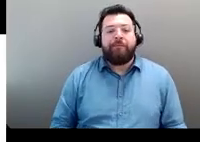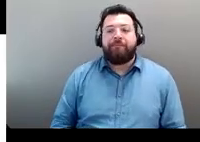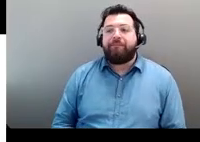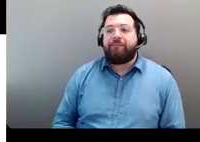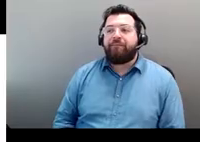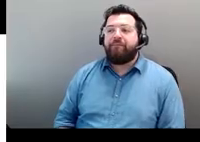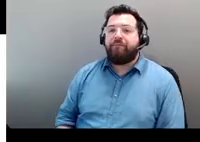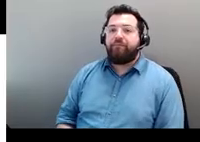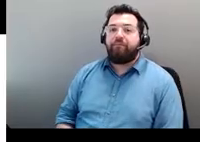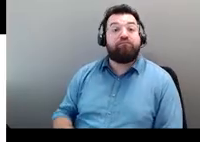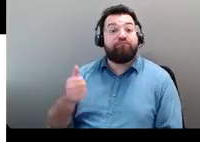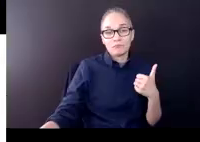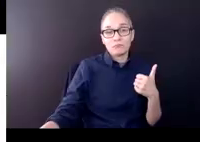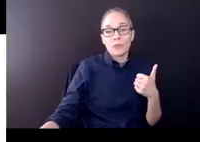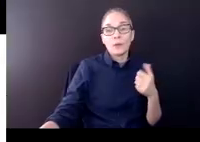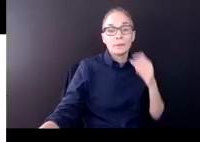So